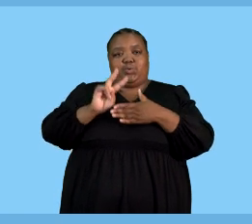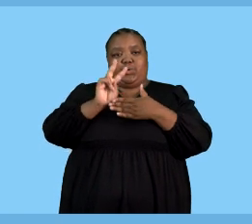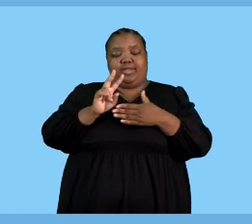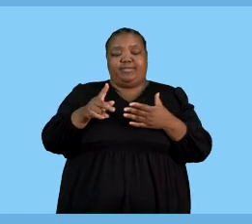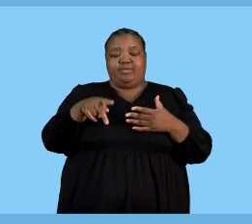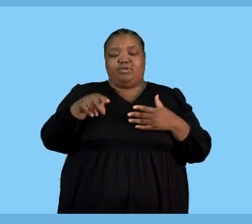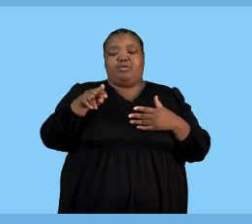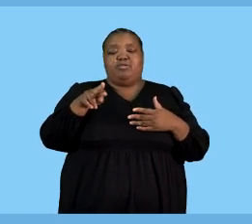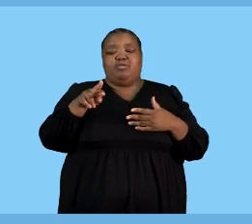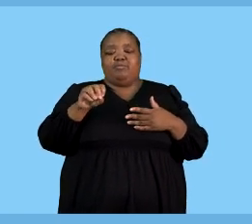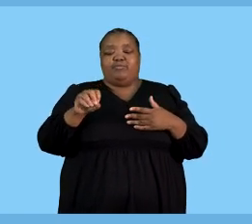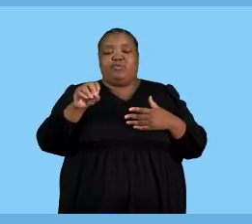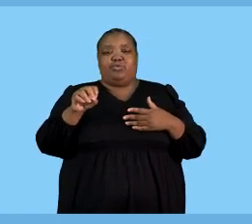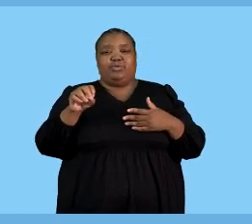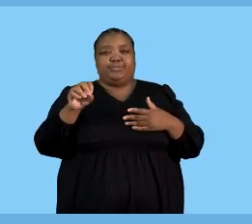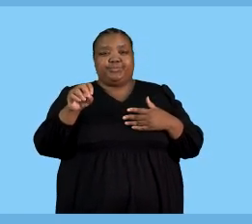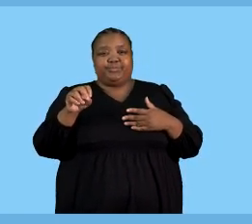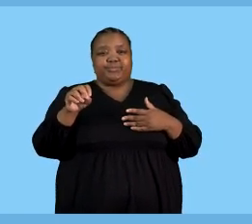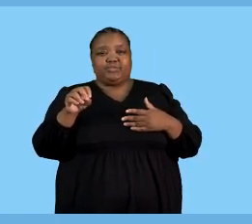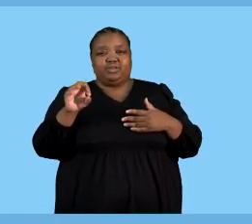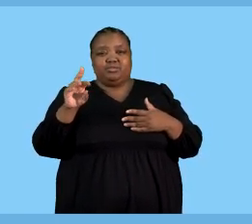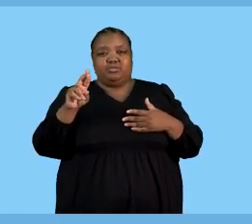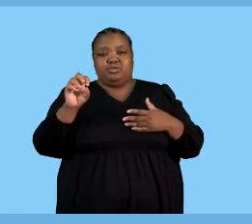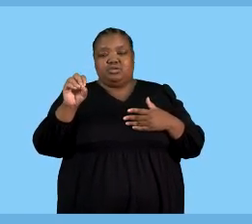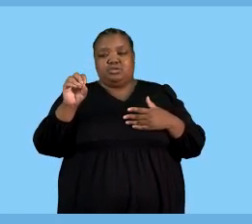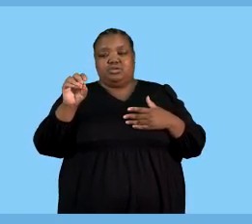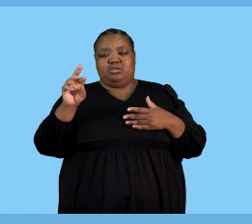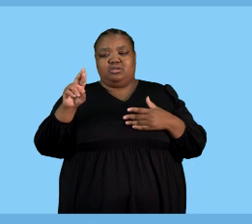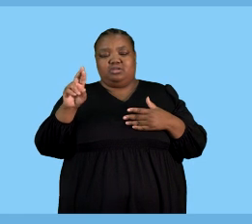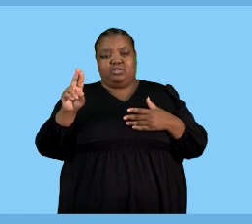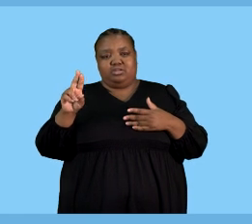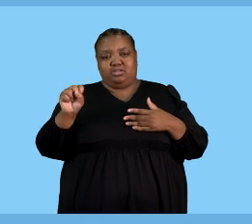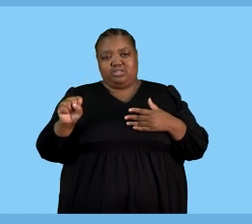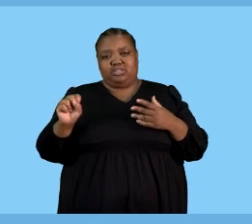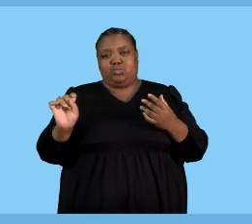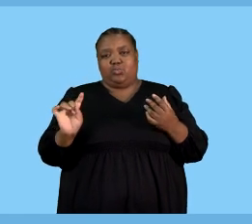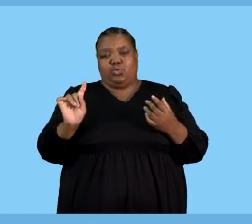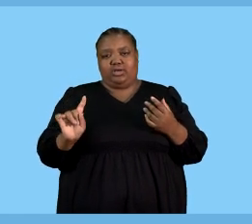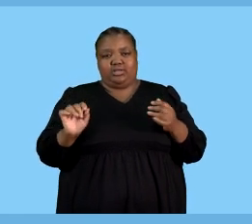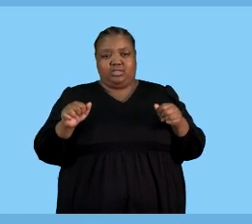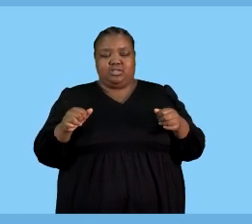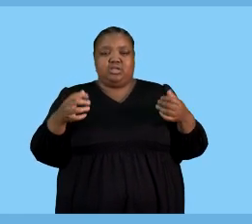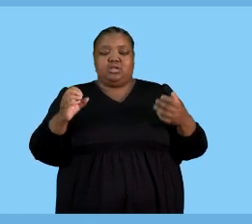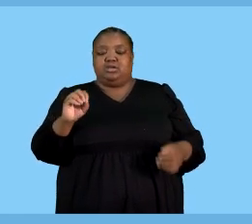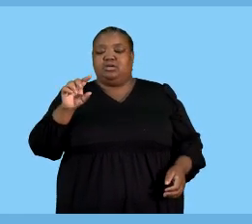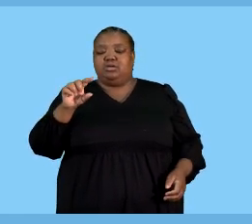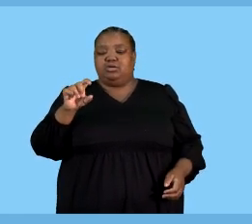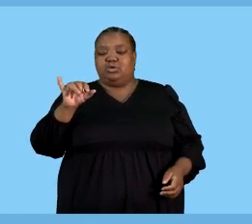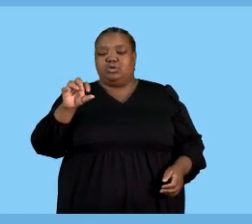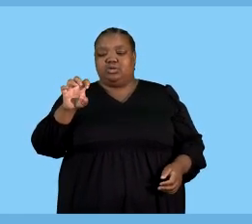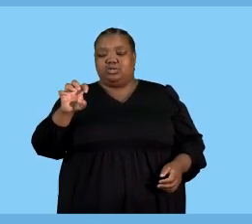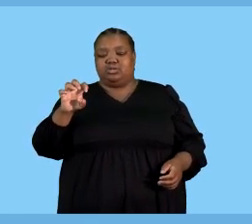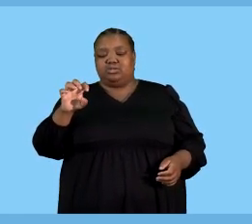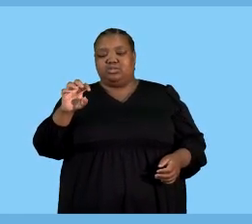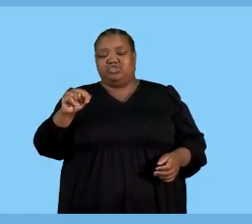Then the phosphorus, as you see, we only just have just that 1 phosphorus, so it's just going to be 1. And then the oxygen, we have 4